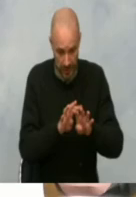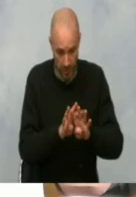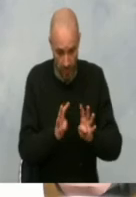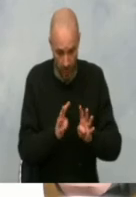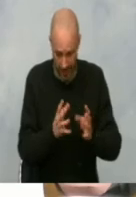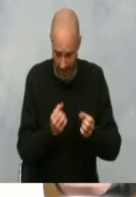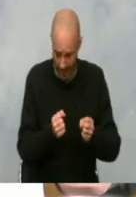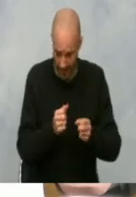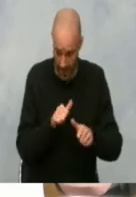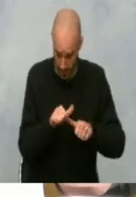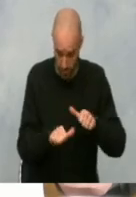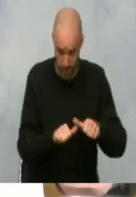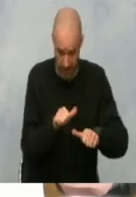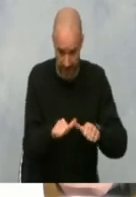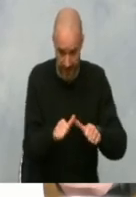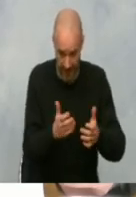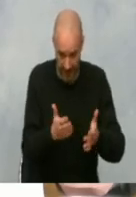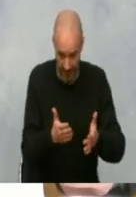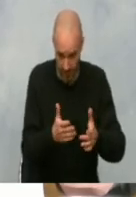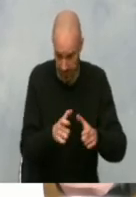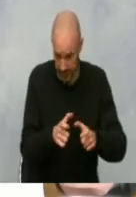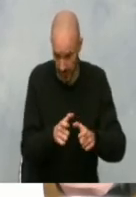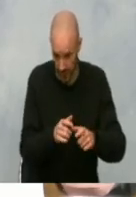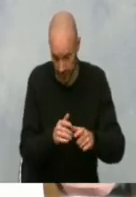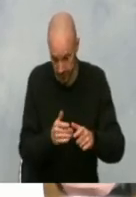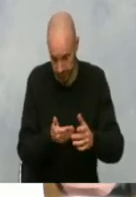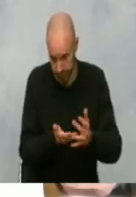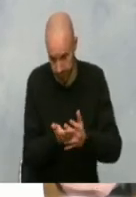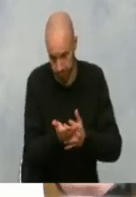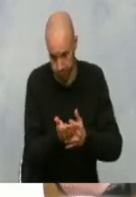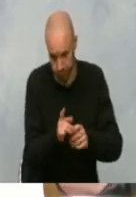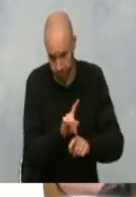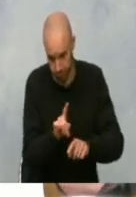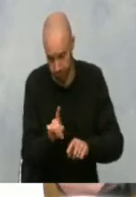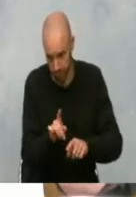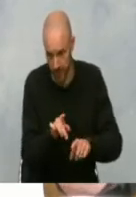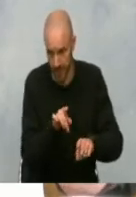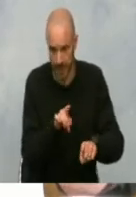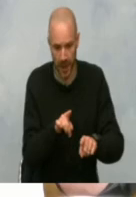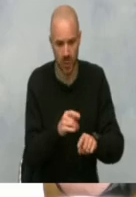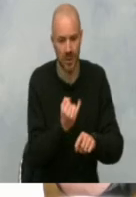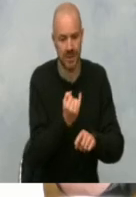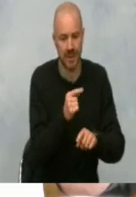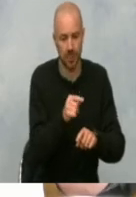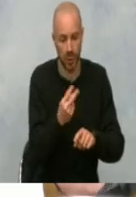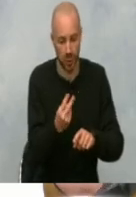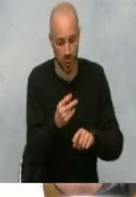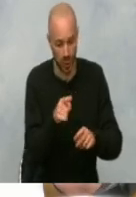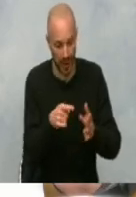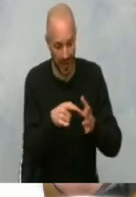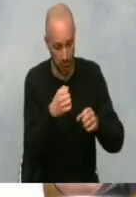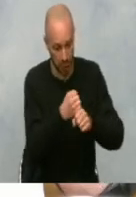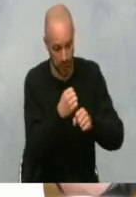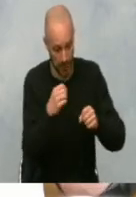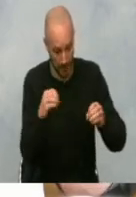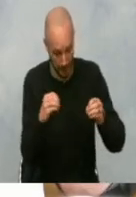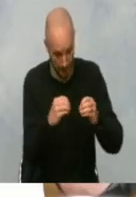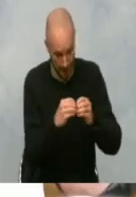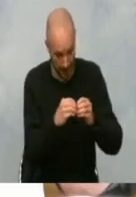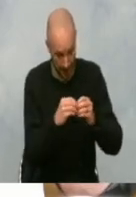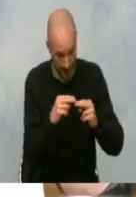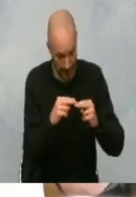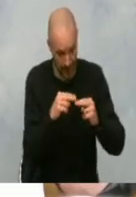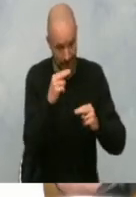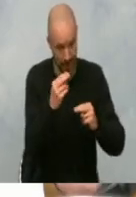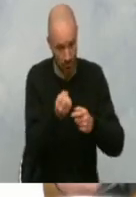process to go through. And then similarly for at 6.2, it references the IJB, the increased cost that will be